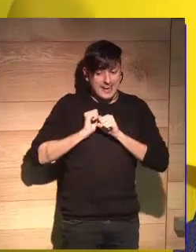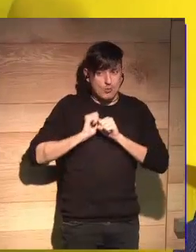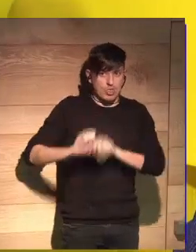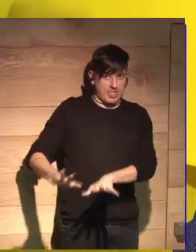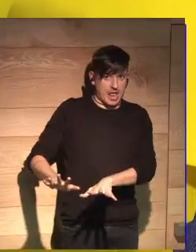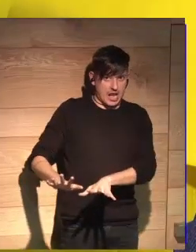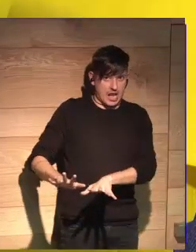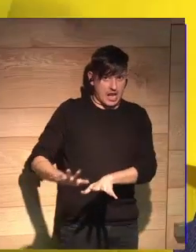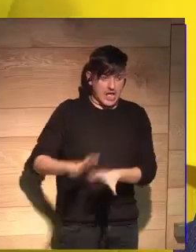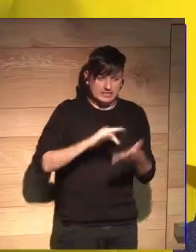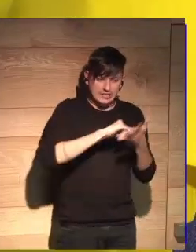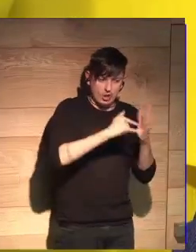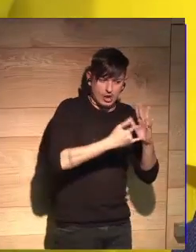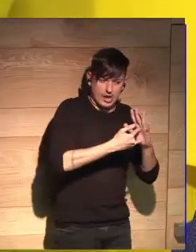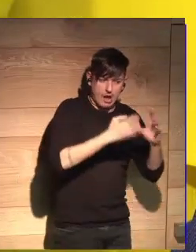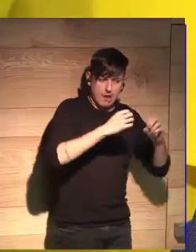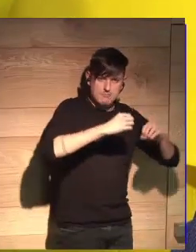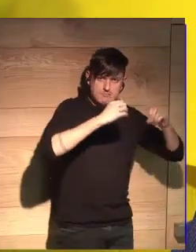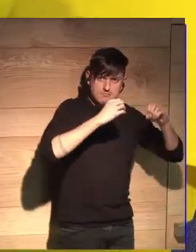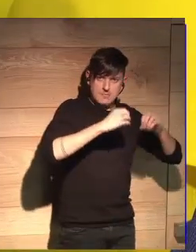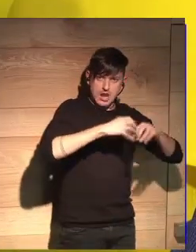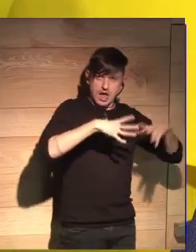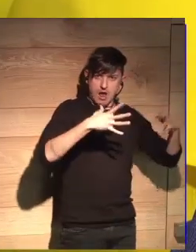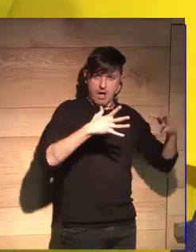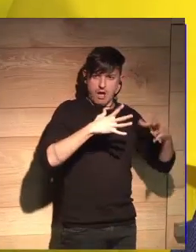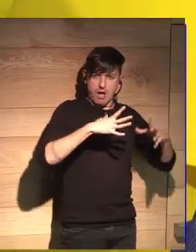renouncing than on miracle